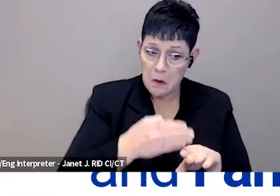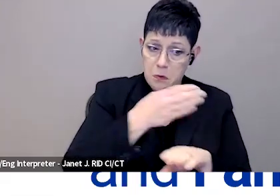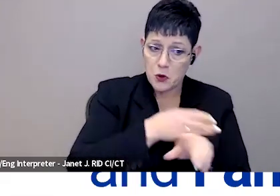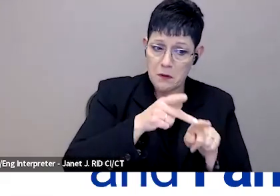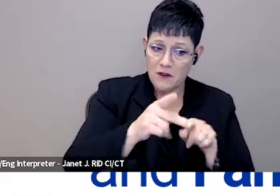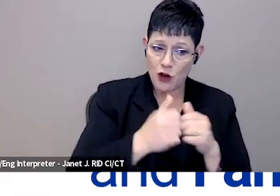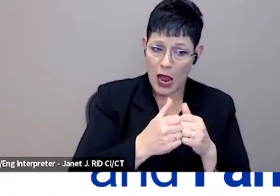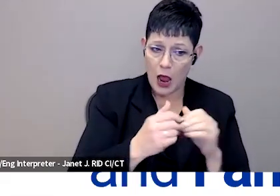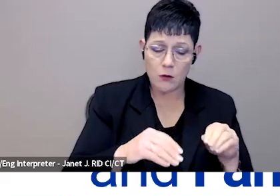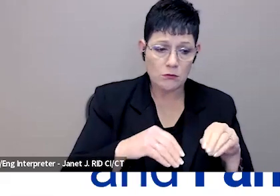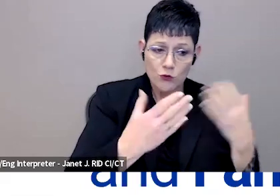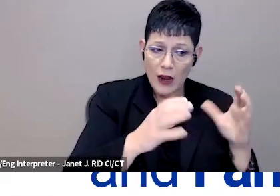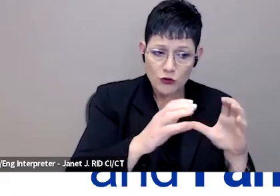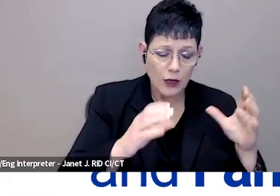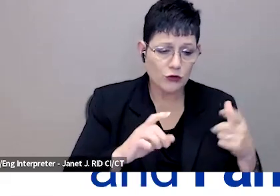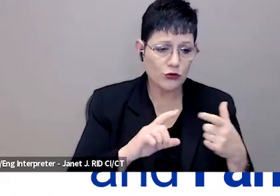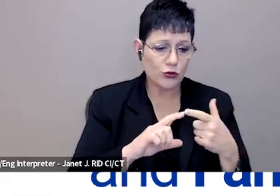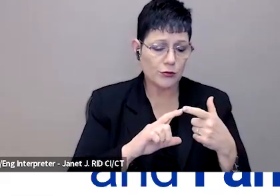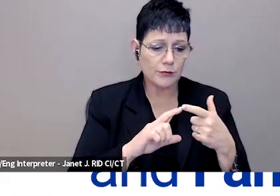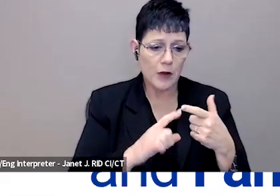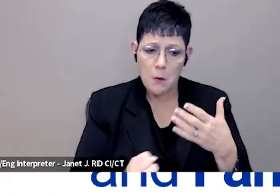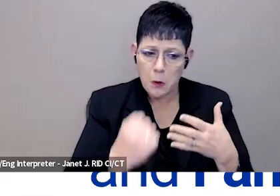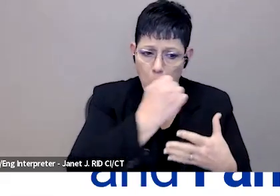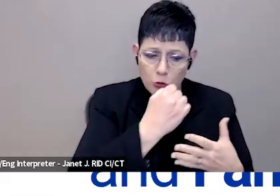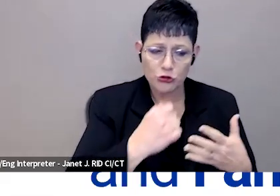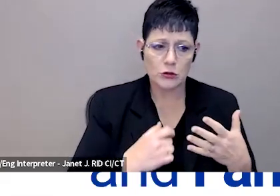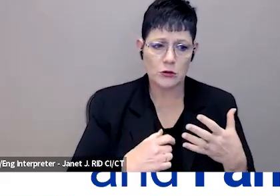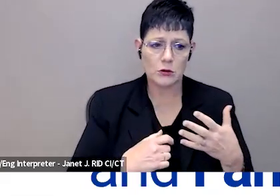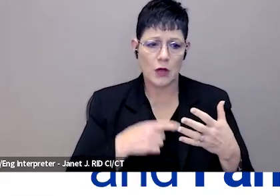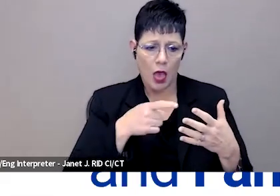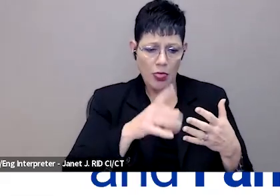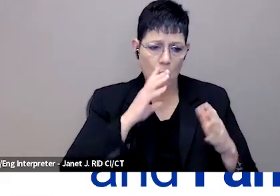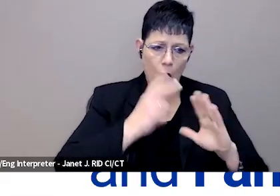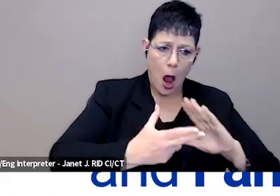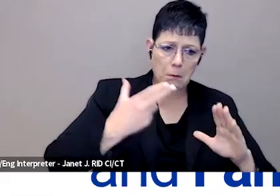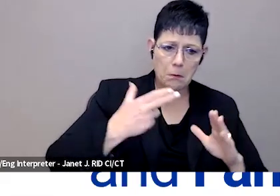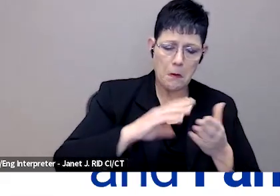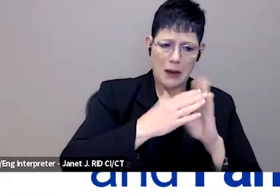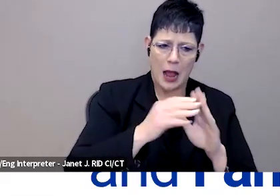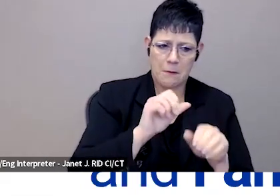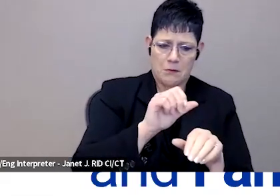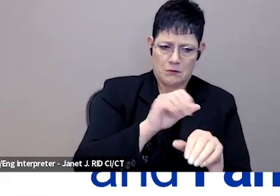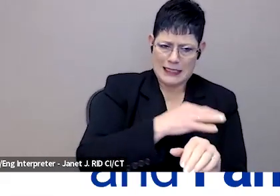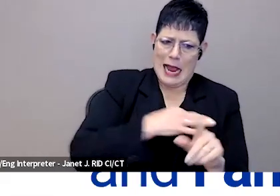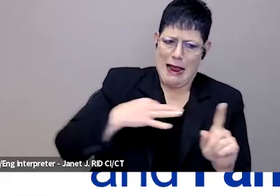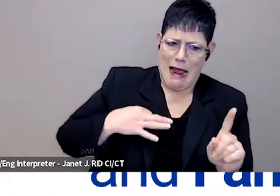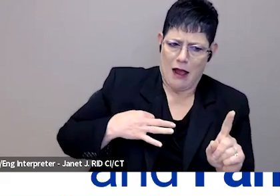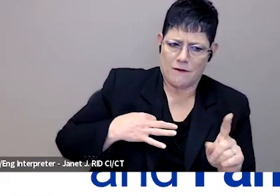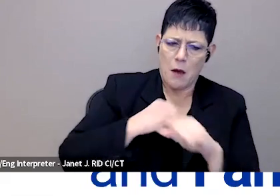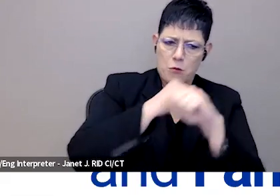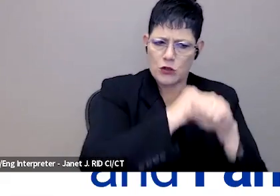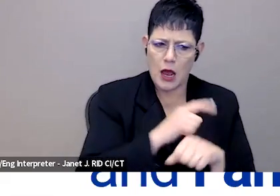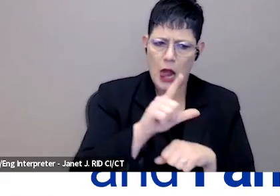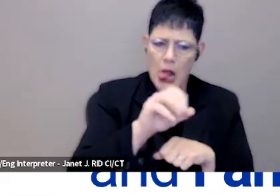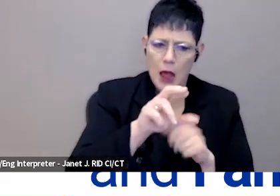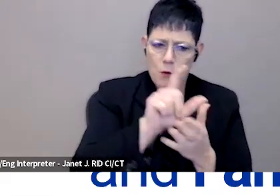credentialing, by multiple career ladders. These workers would be classified as employees, protected by labor laws and subject to